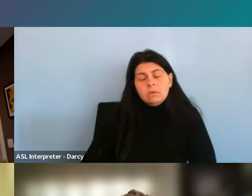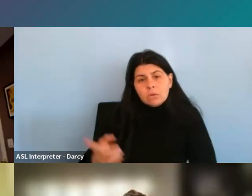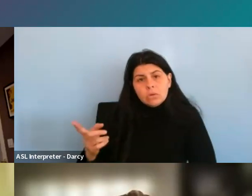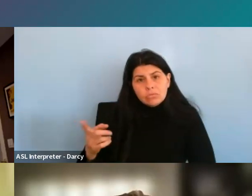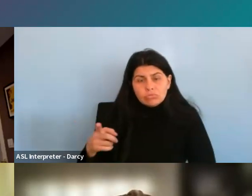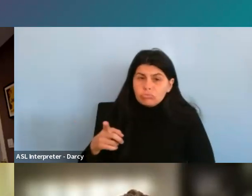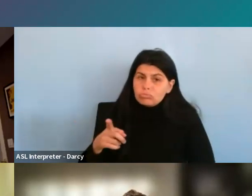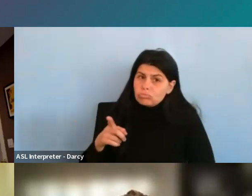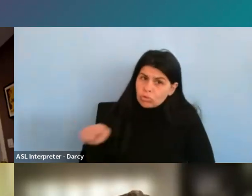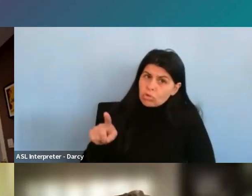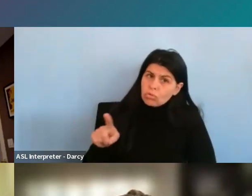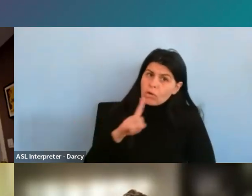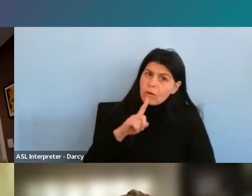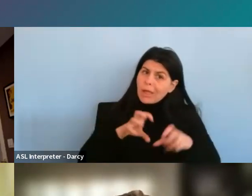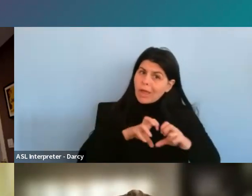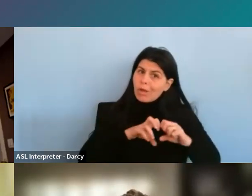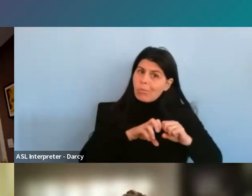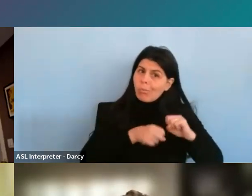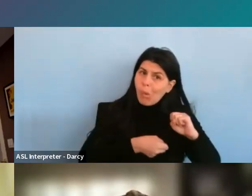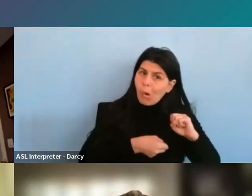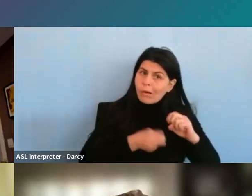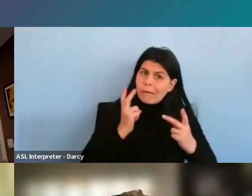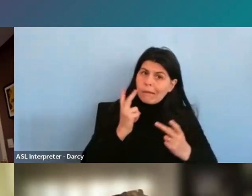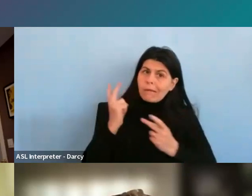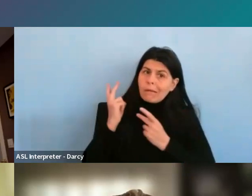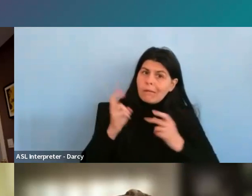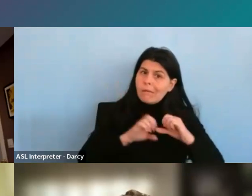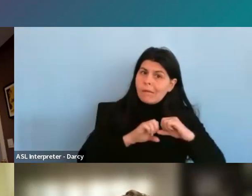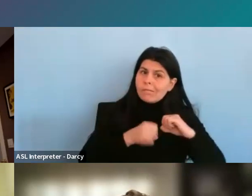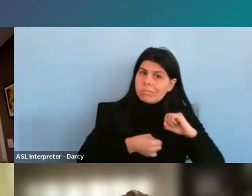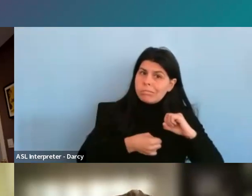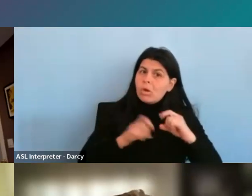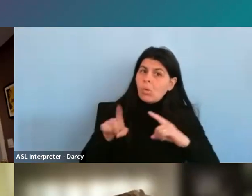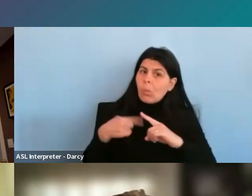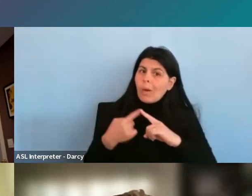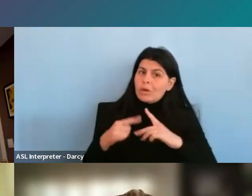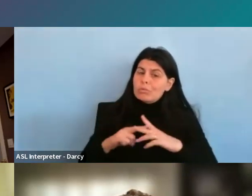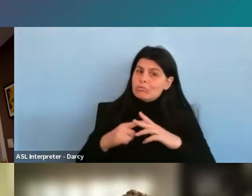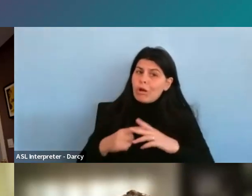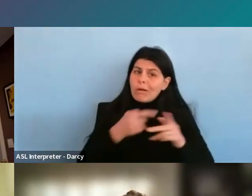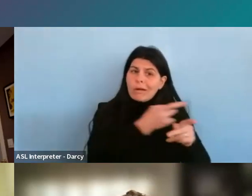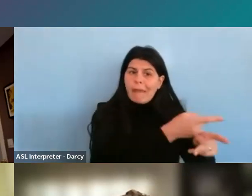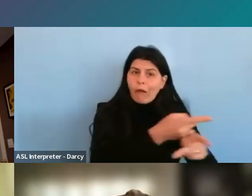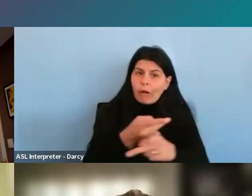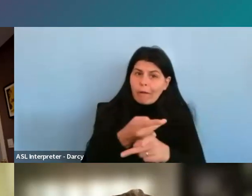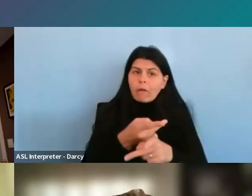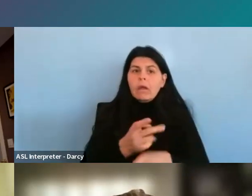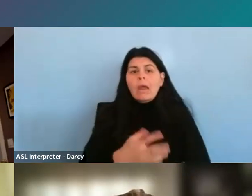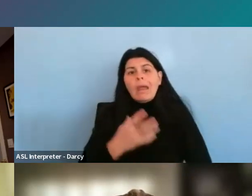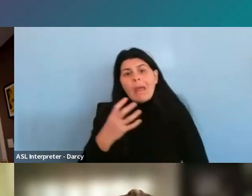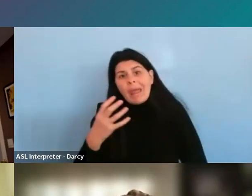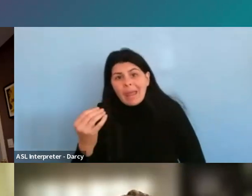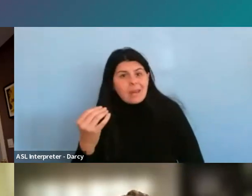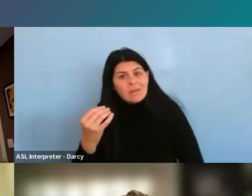mourning from the time you start caring for them to the time that they are not